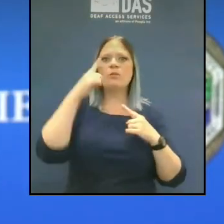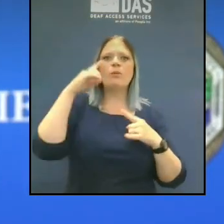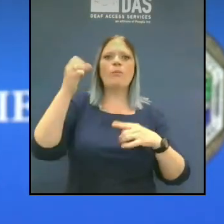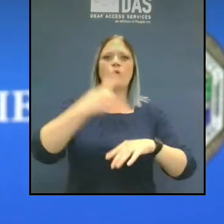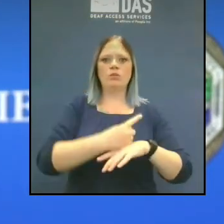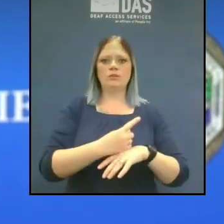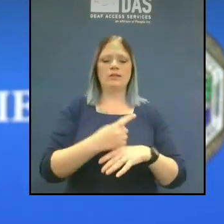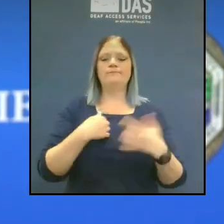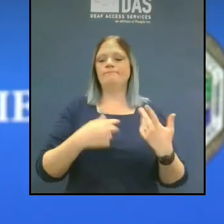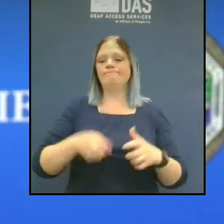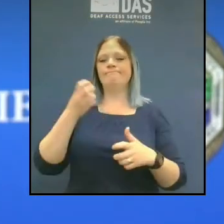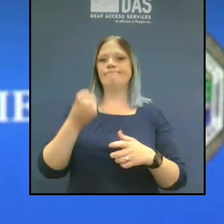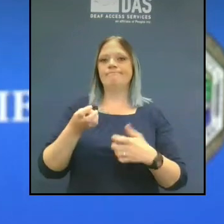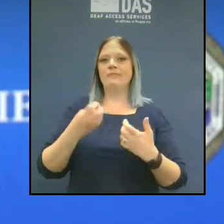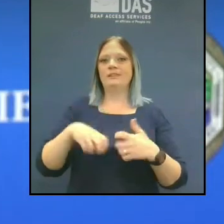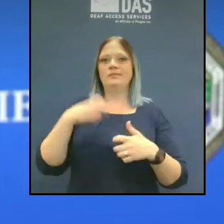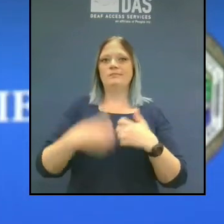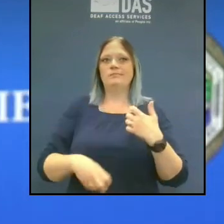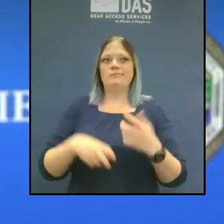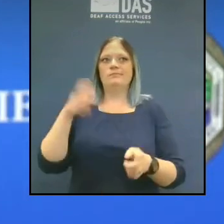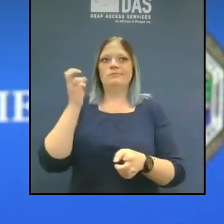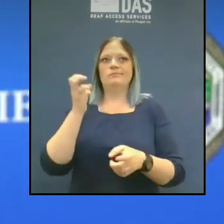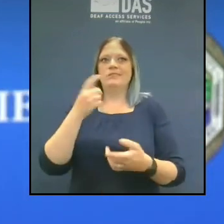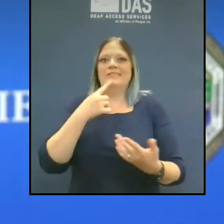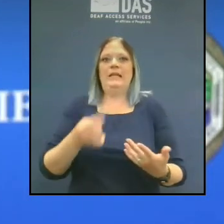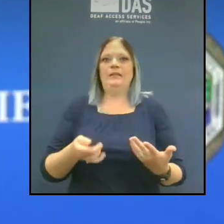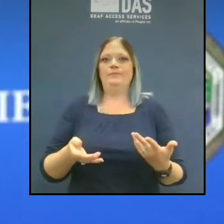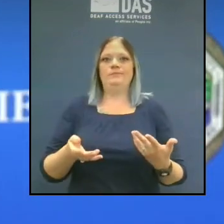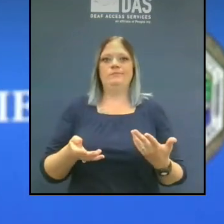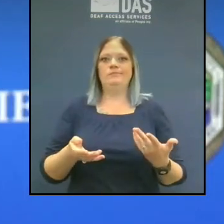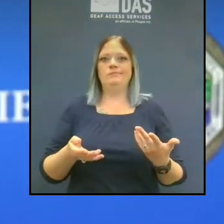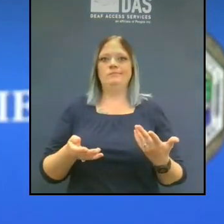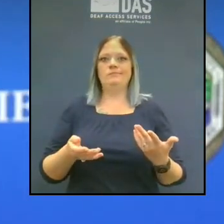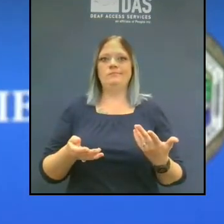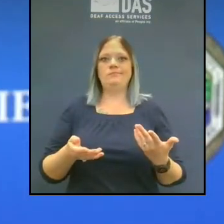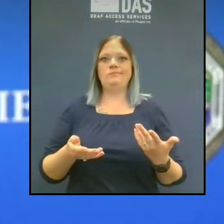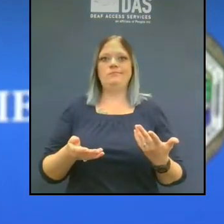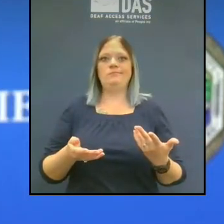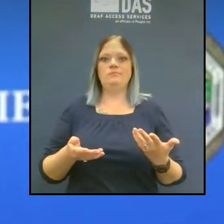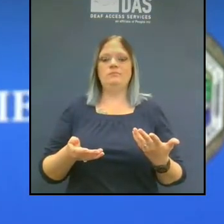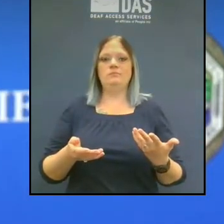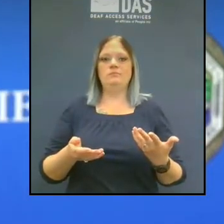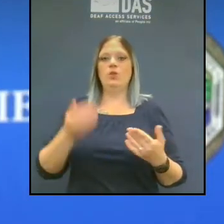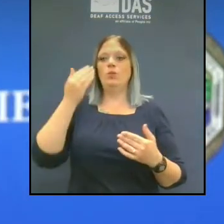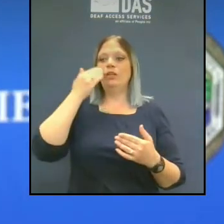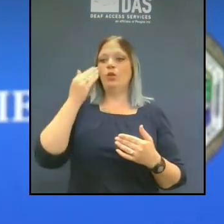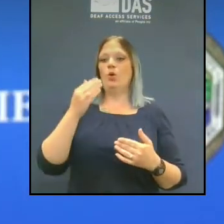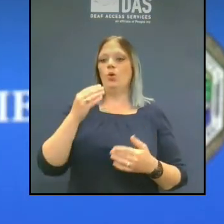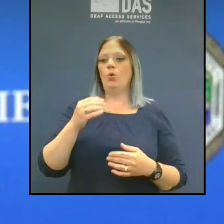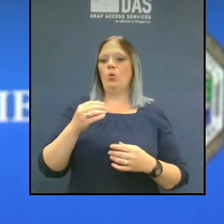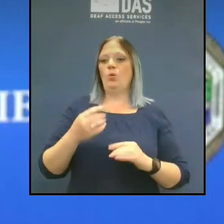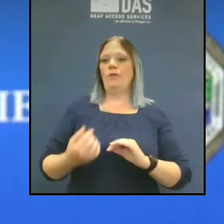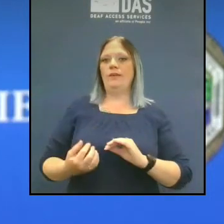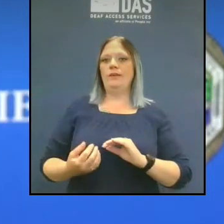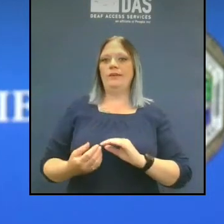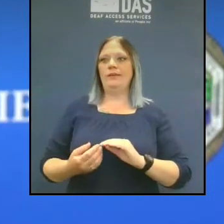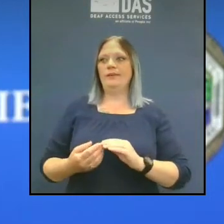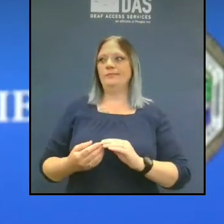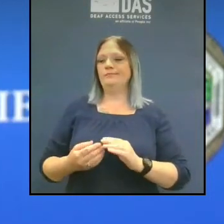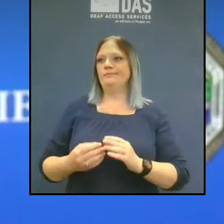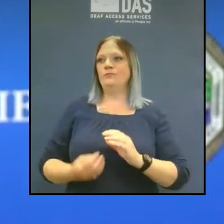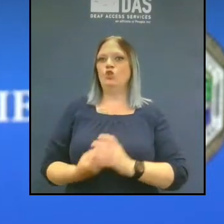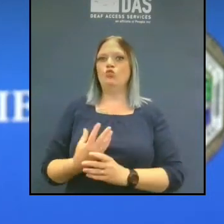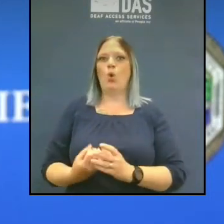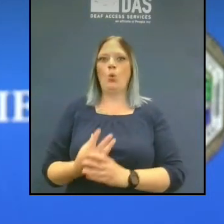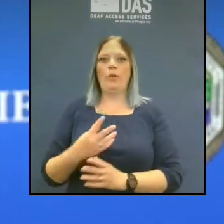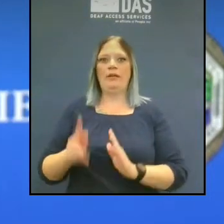really difficult to say because remember, what we do know is that the incubation period can be as long as